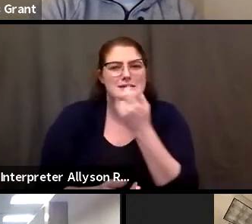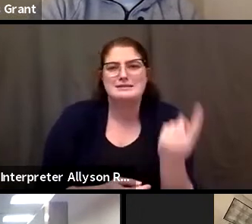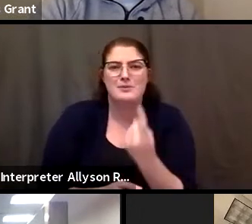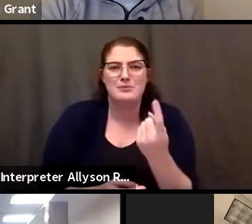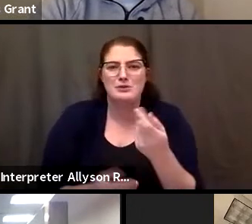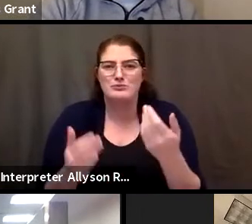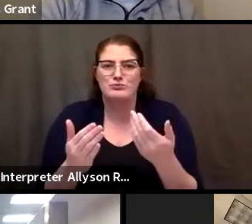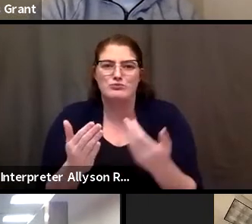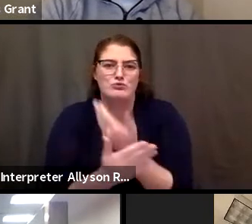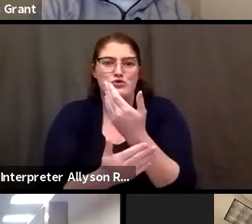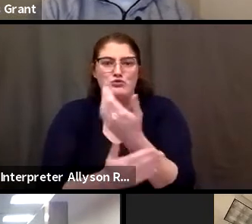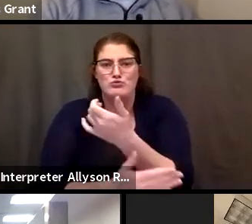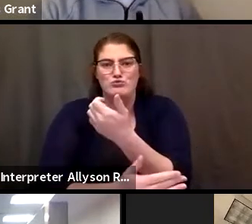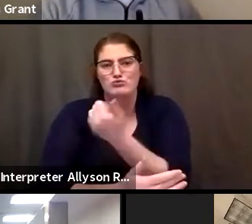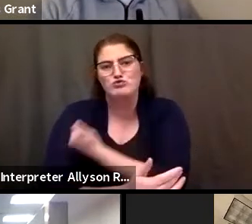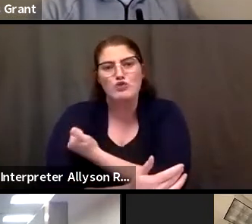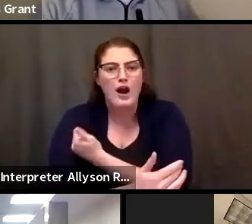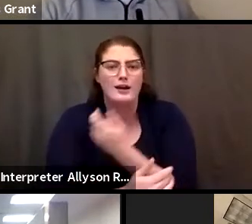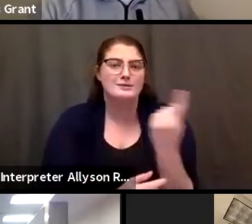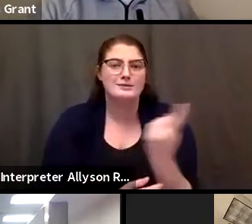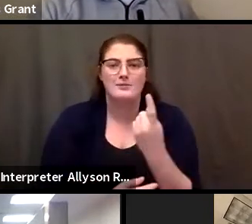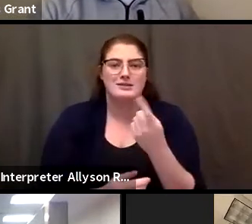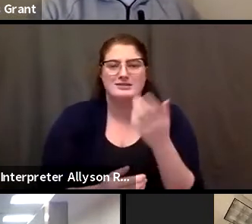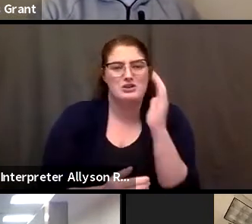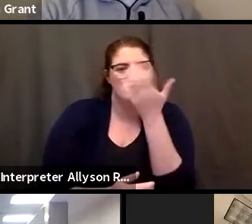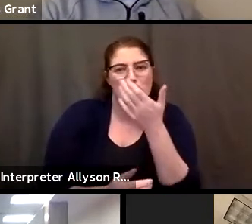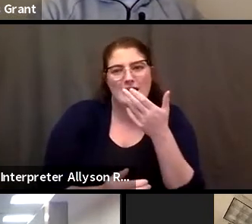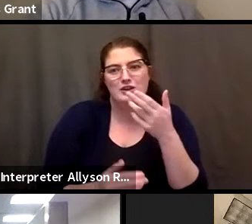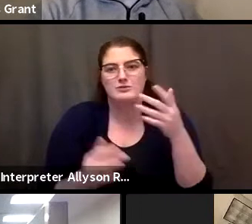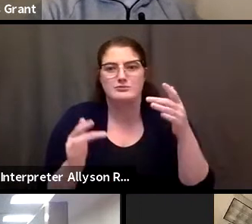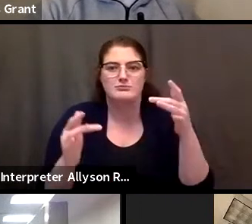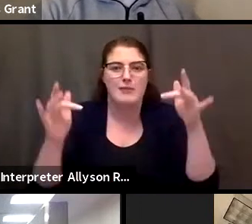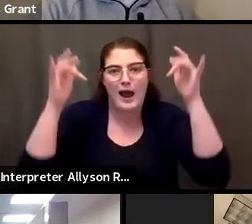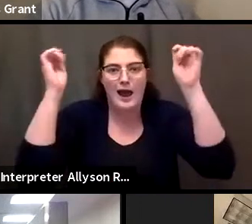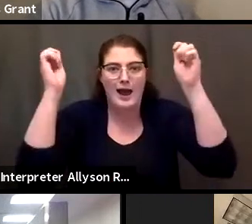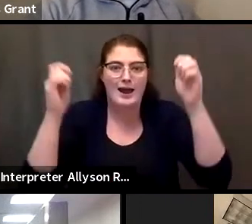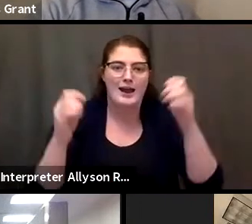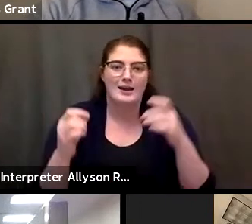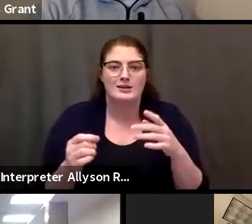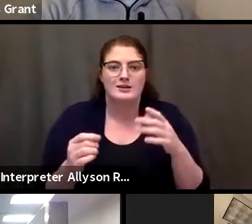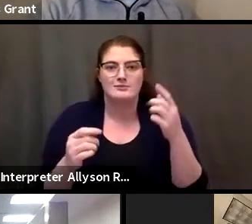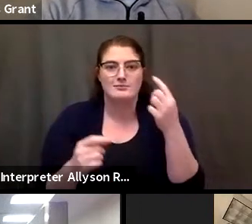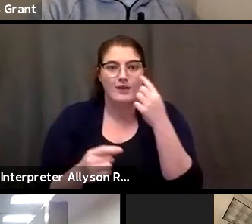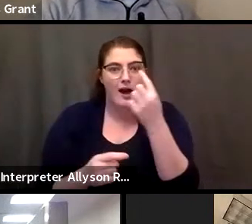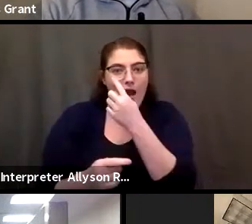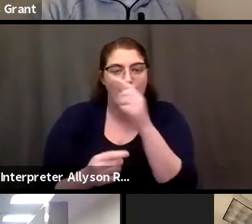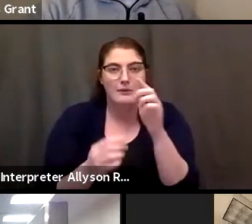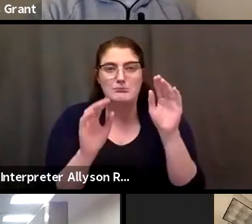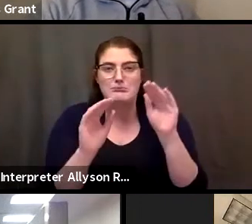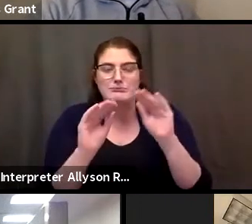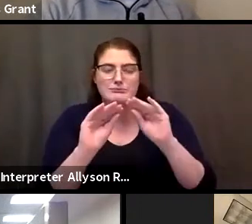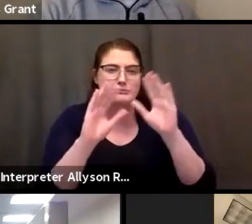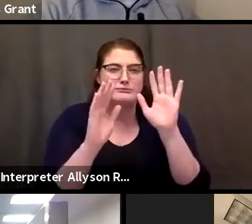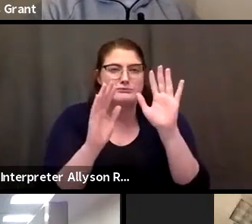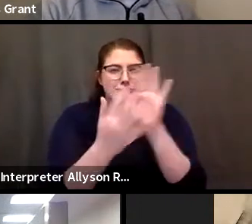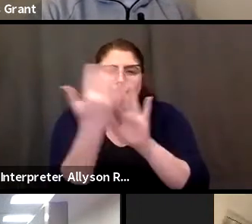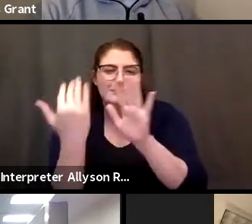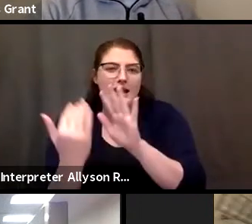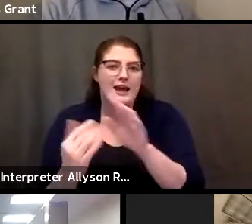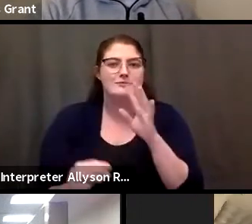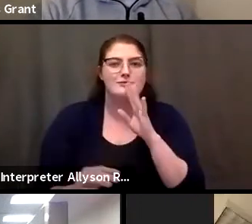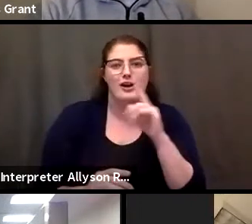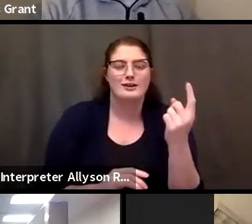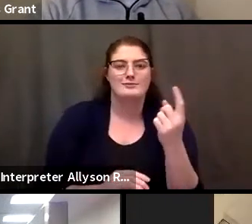that are that strange high, the glassy eyed, the, talking to themselves or someone else that's not